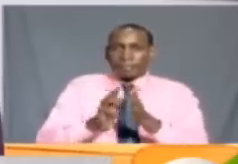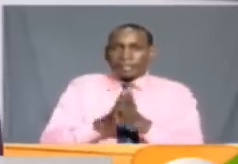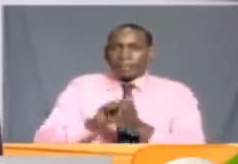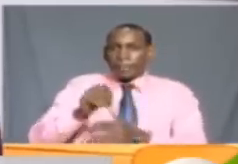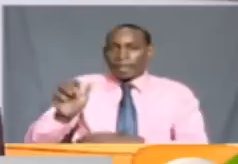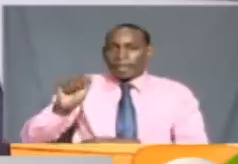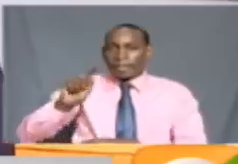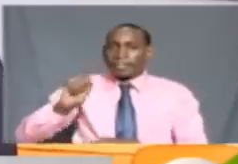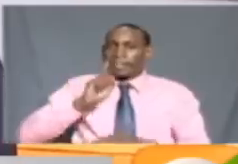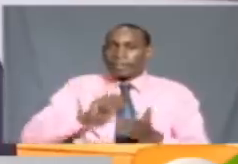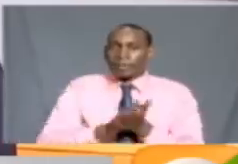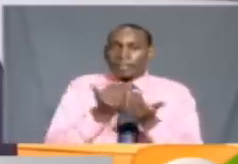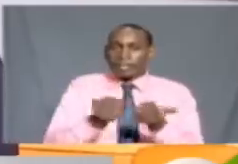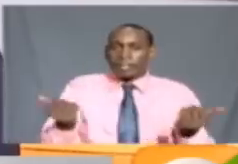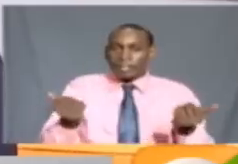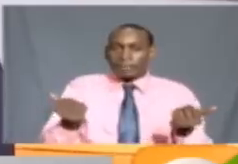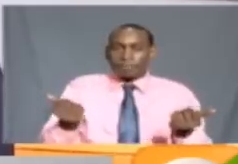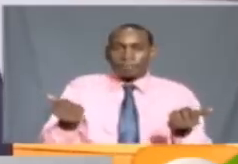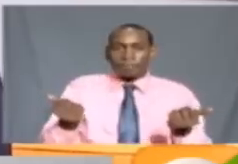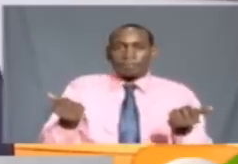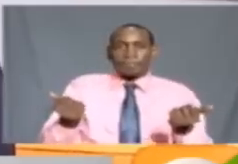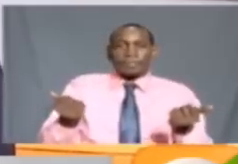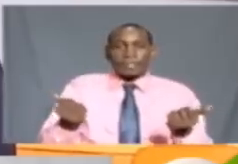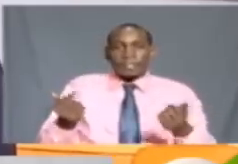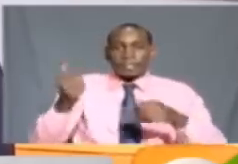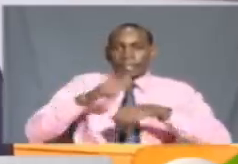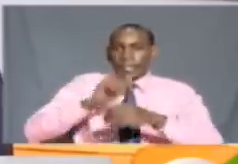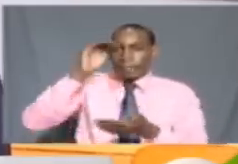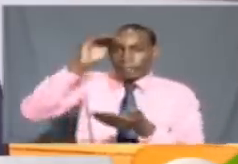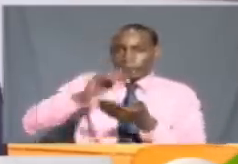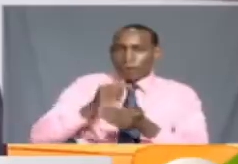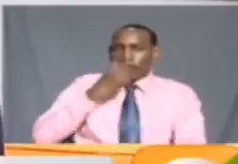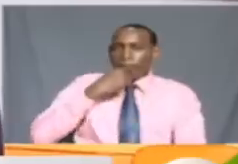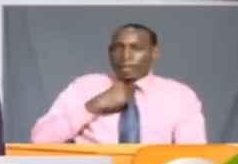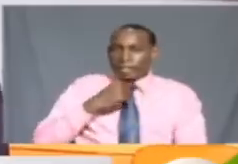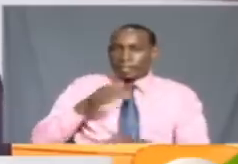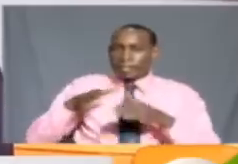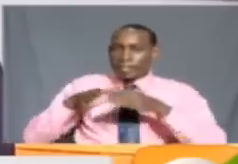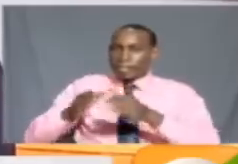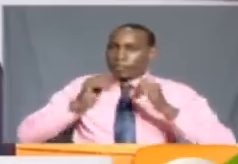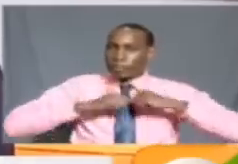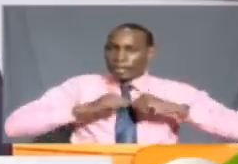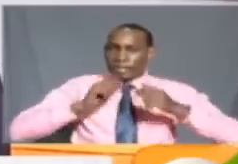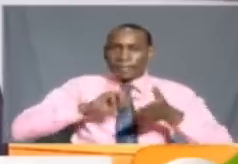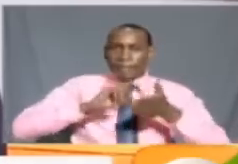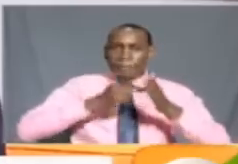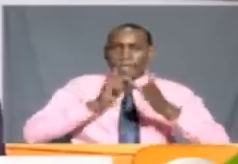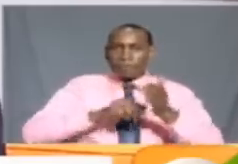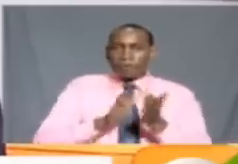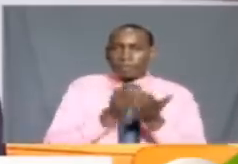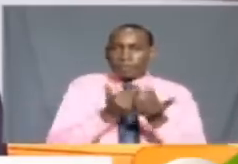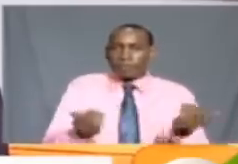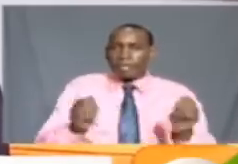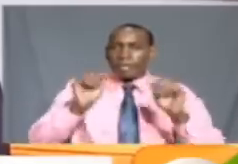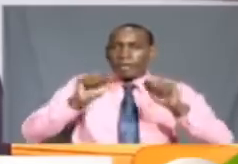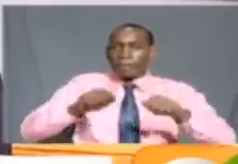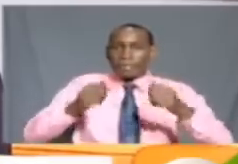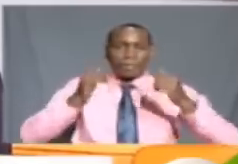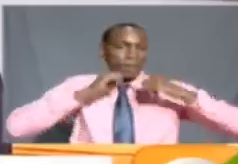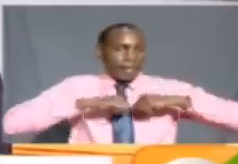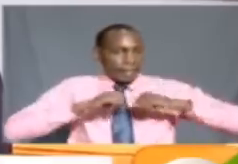about children not being trafficked. So once we lower the age of sexual consent, it means that children can now